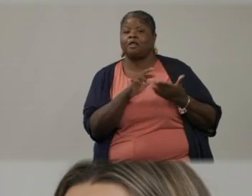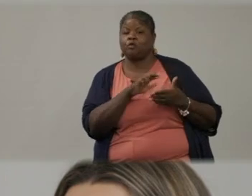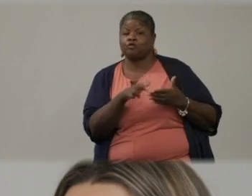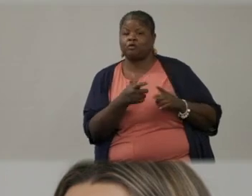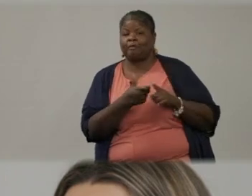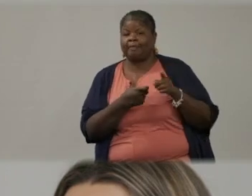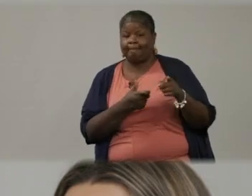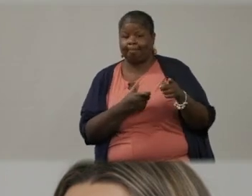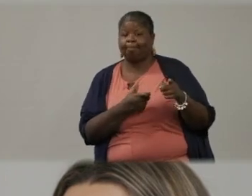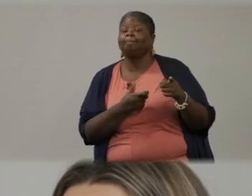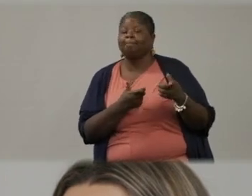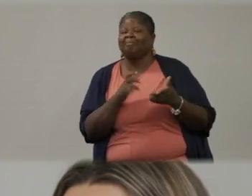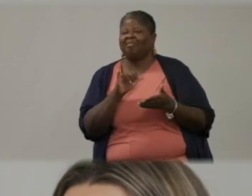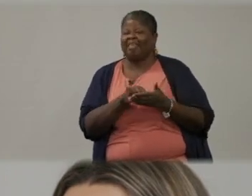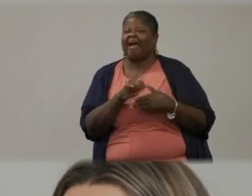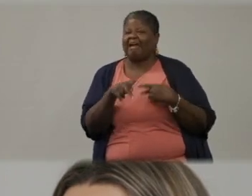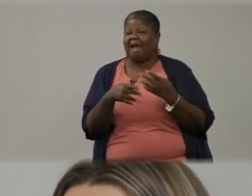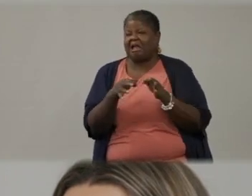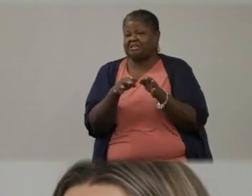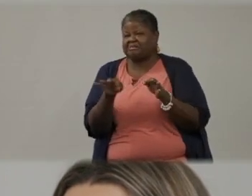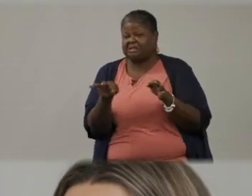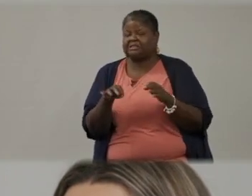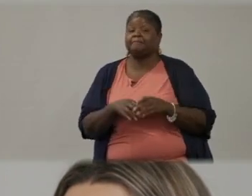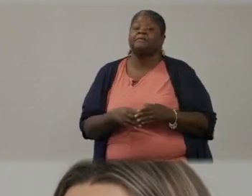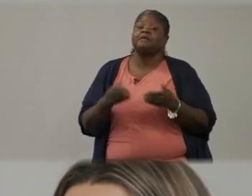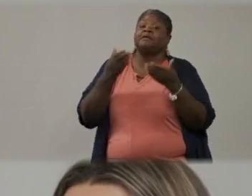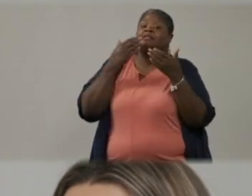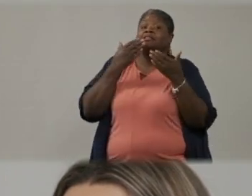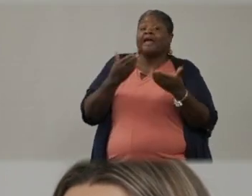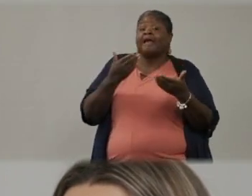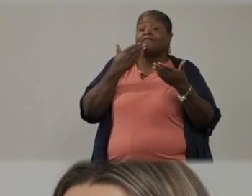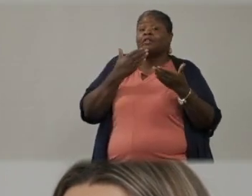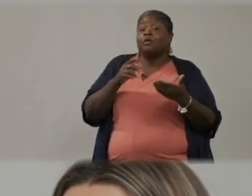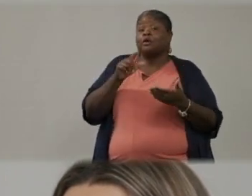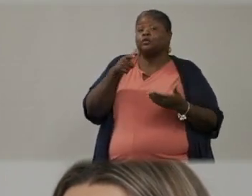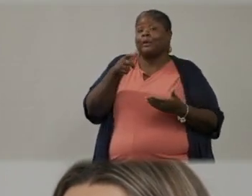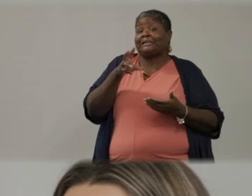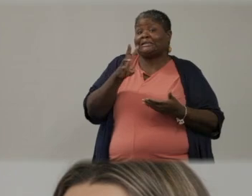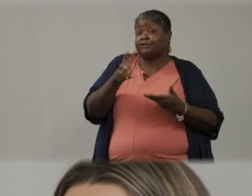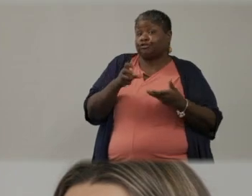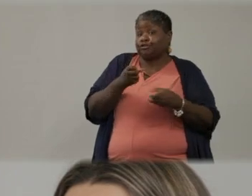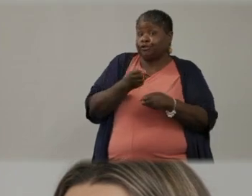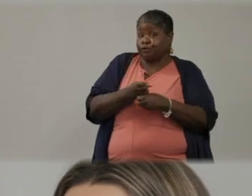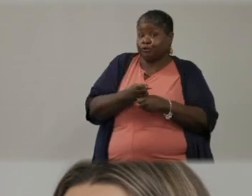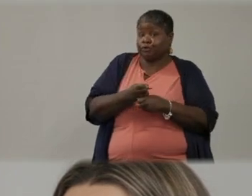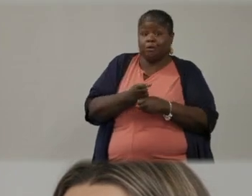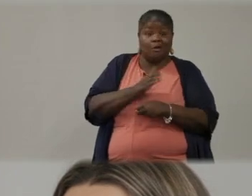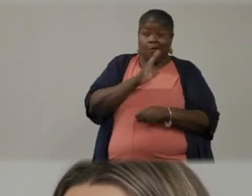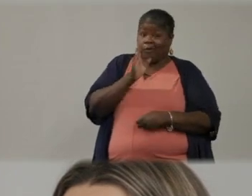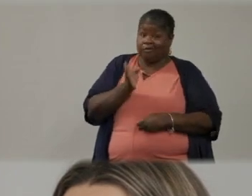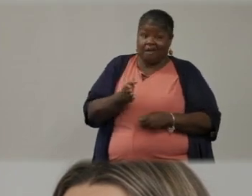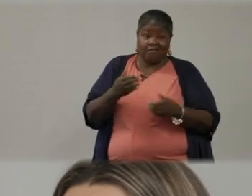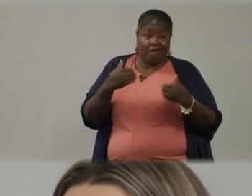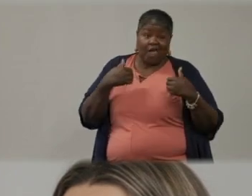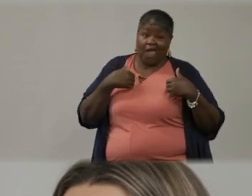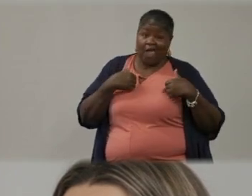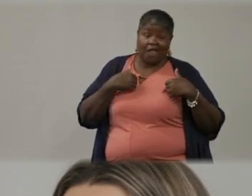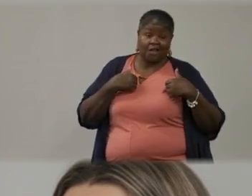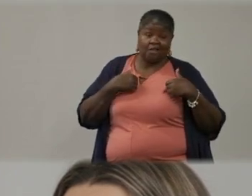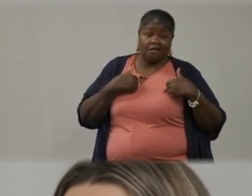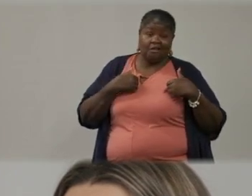results. That sort of thing. Thankfully, in 26 years, we've never had